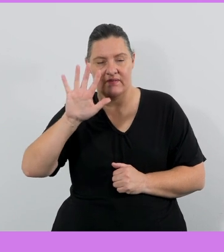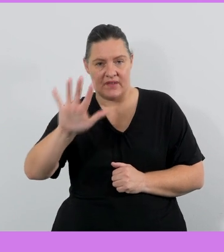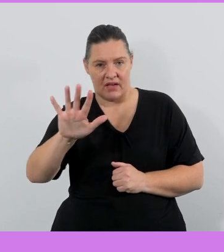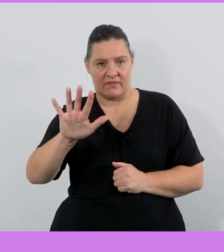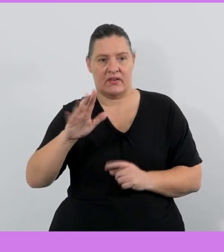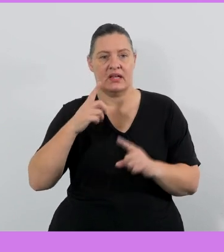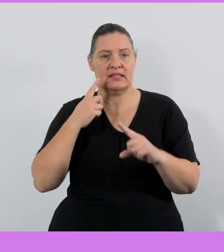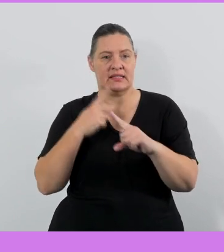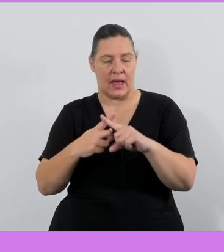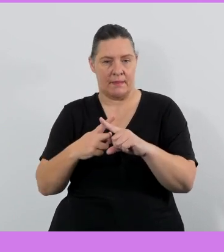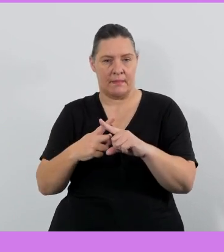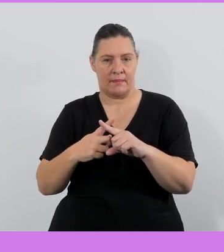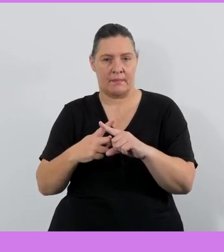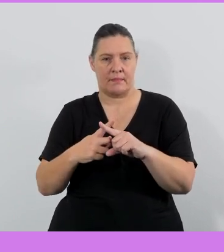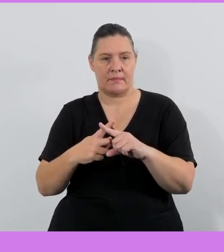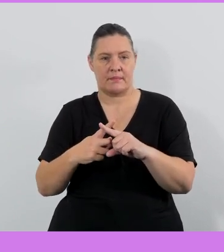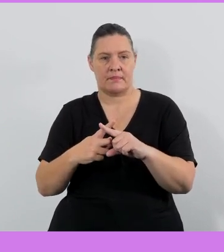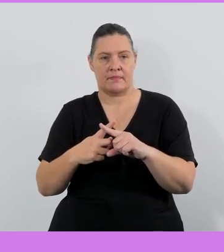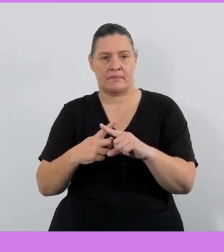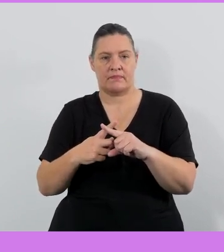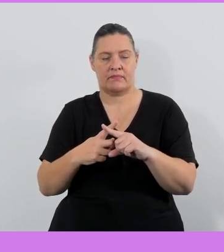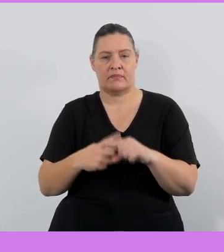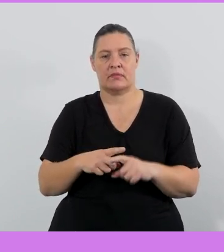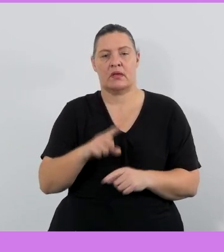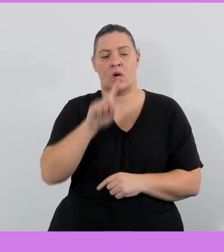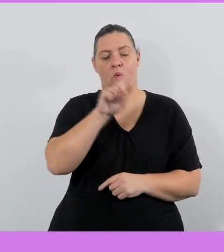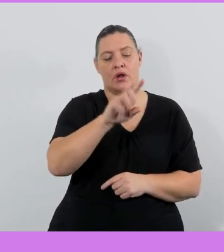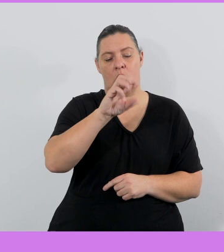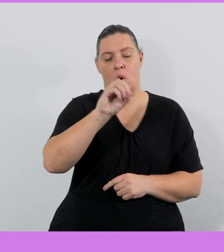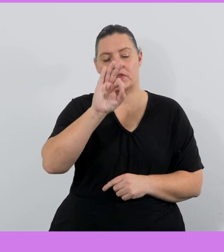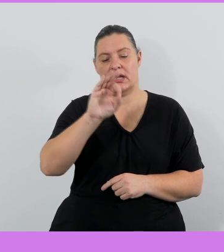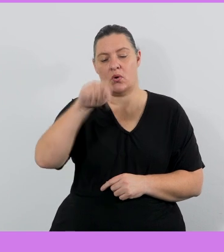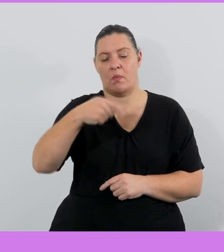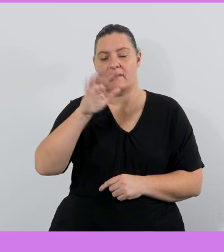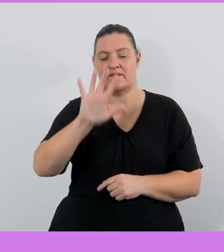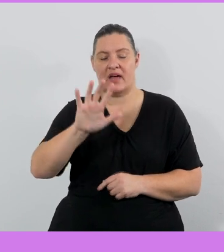0.04595 multiply by the